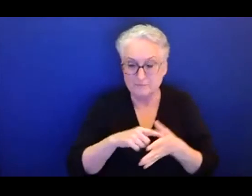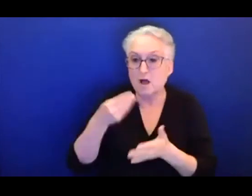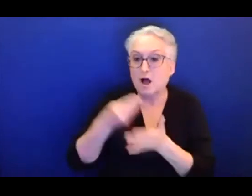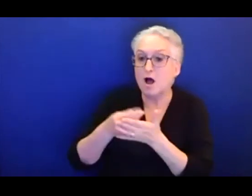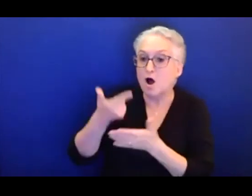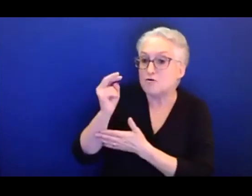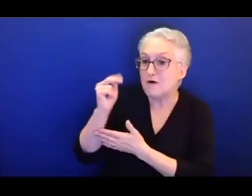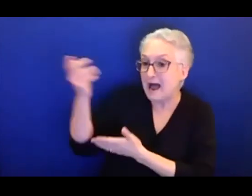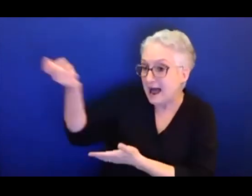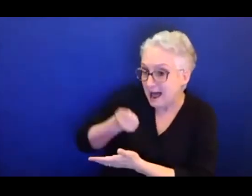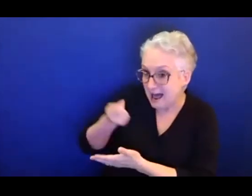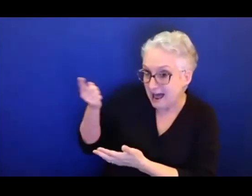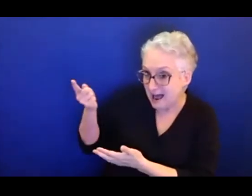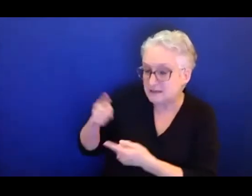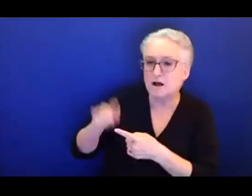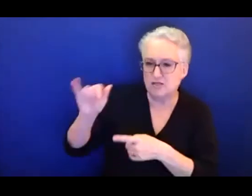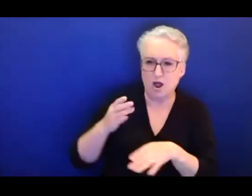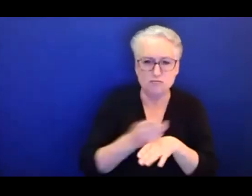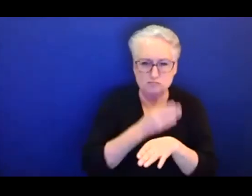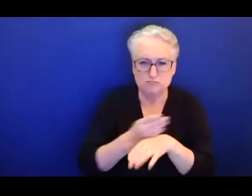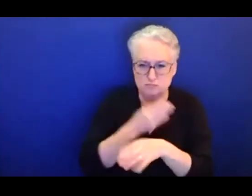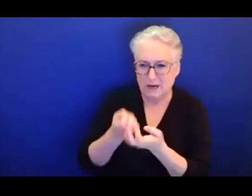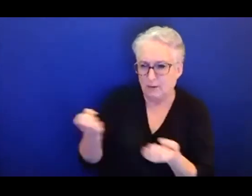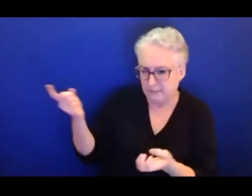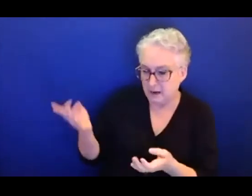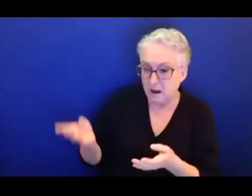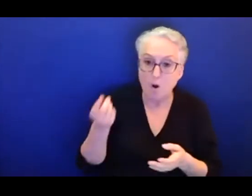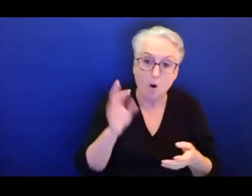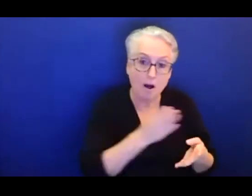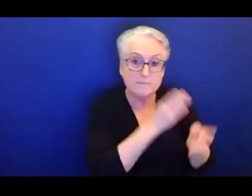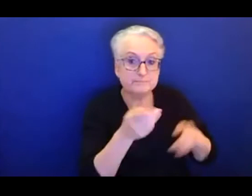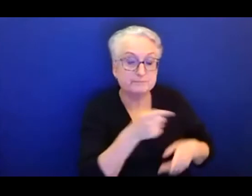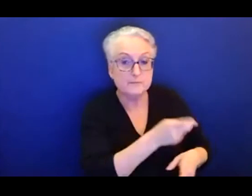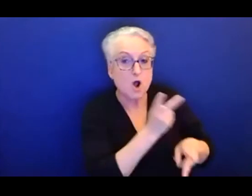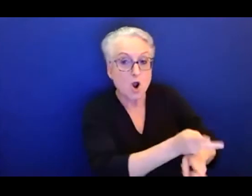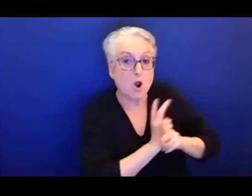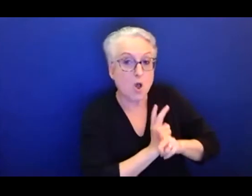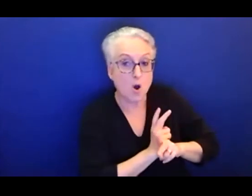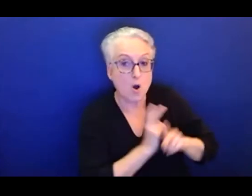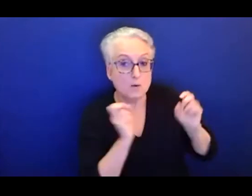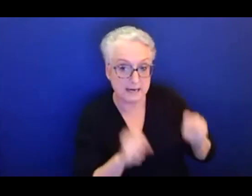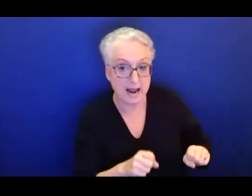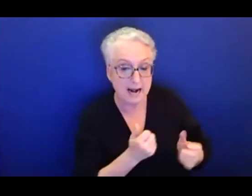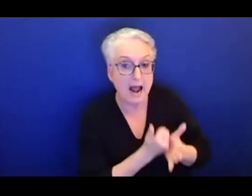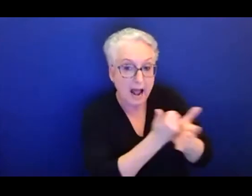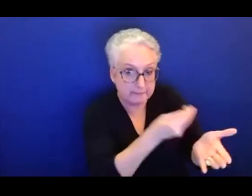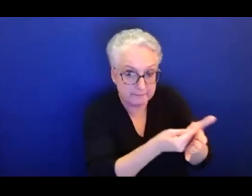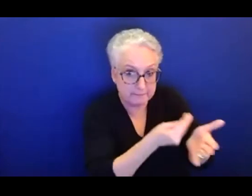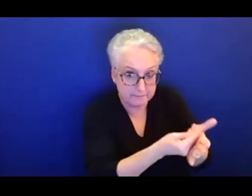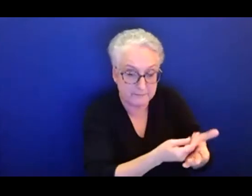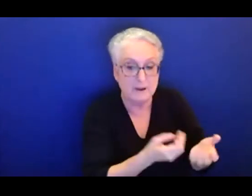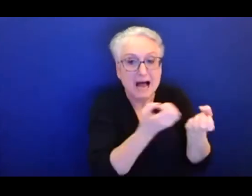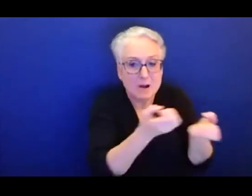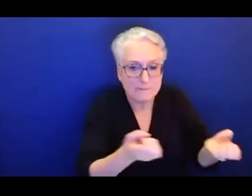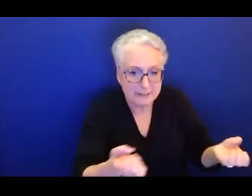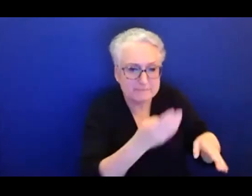equipment. Our loans are very similar. They can also help with equipment, also acquisition, renovations, working capital. They're lower